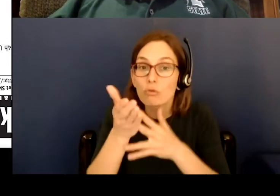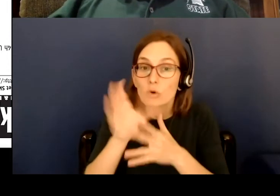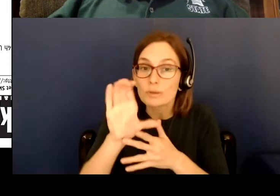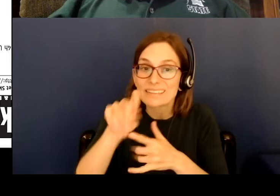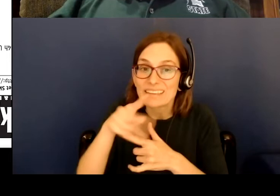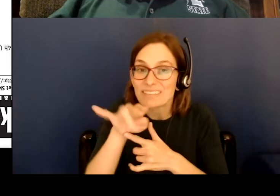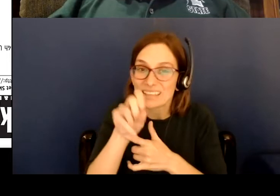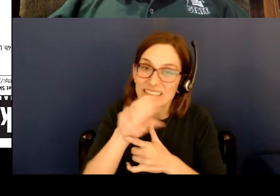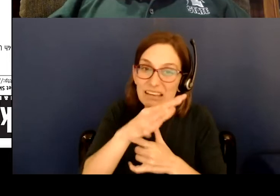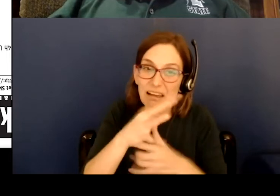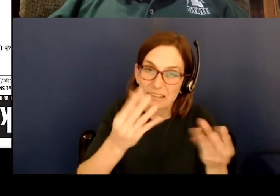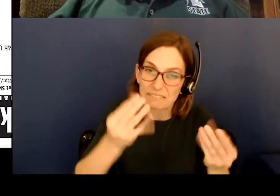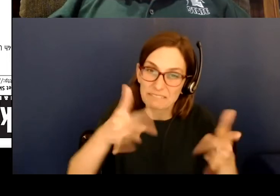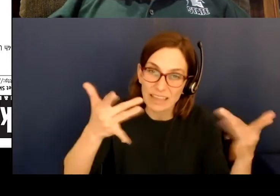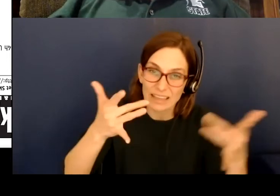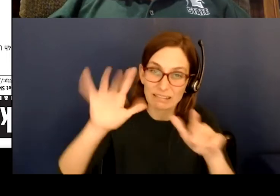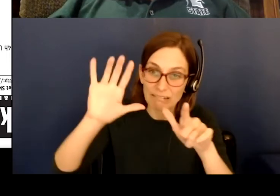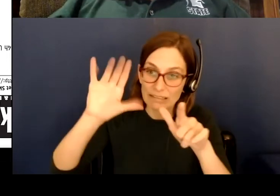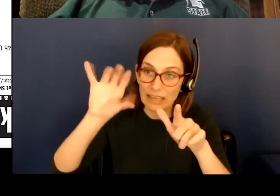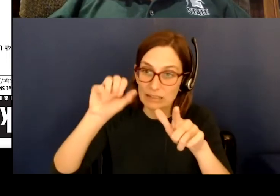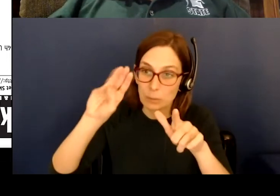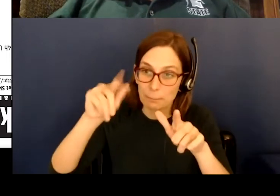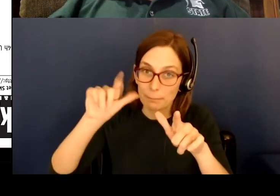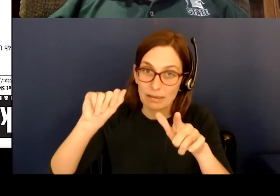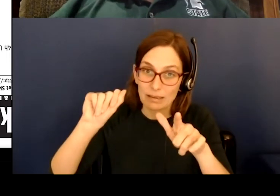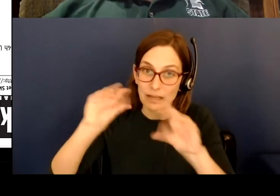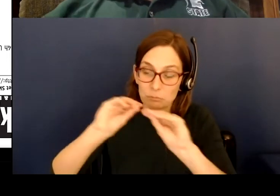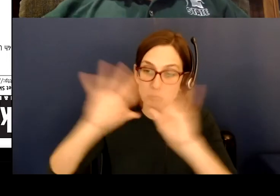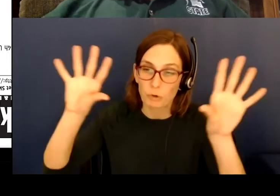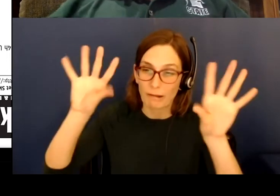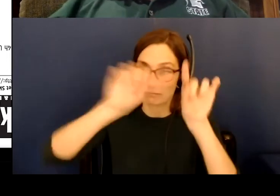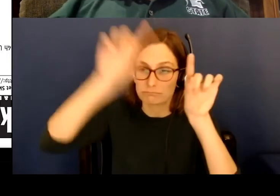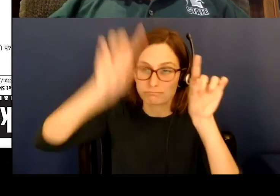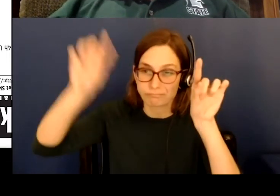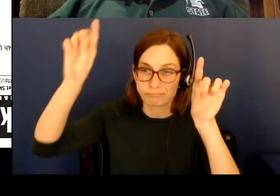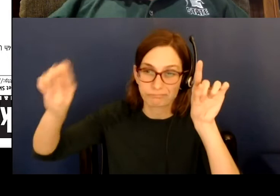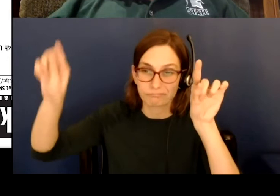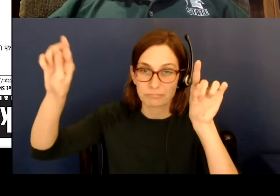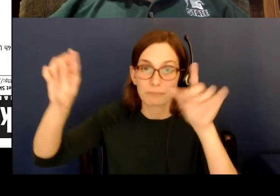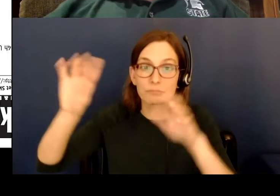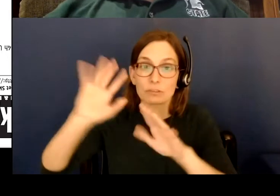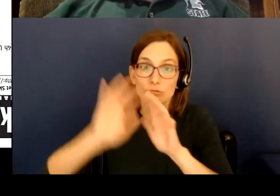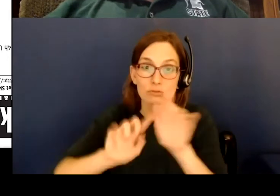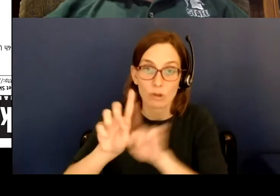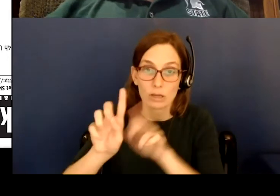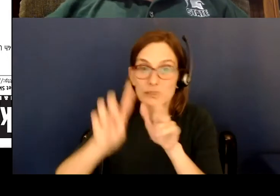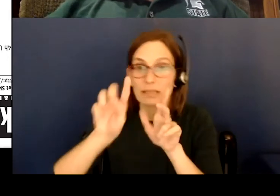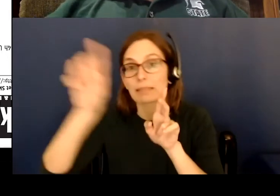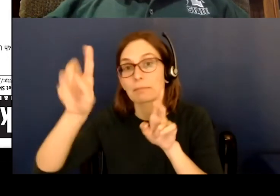faint. Cassiopeia will be this bright cluster of stars above it, and Perseus is over here.